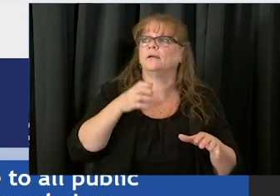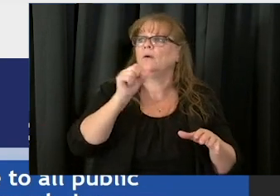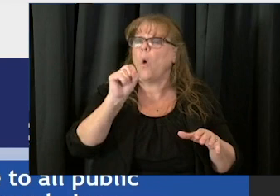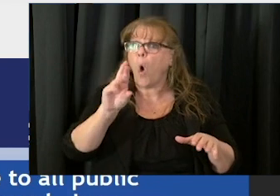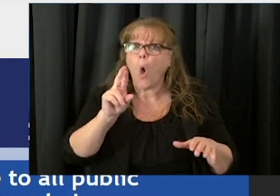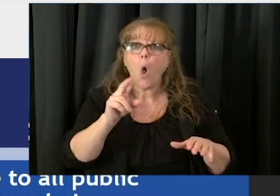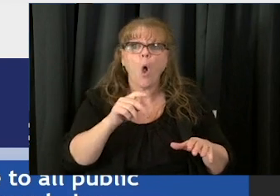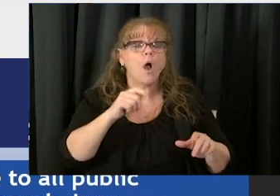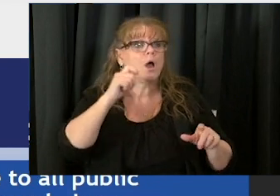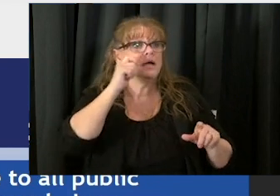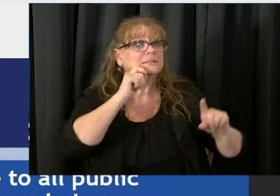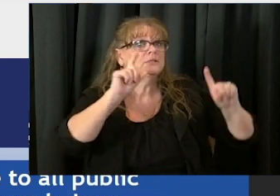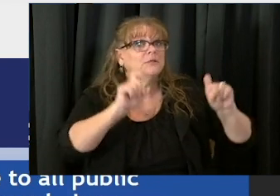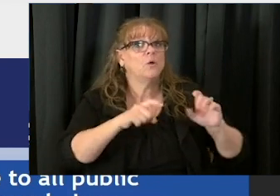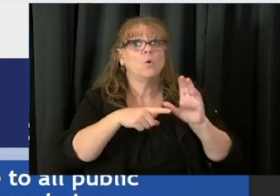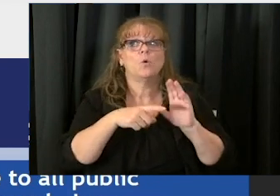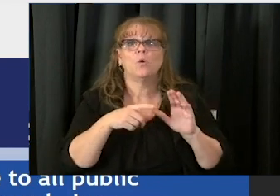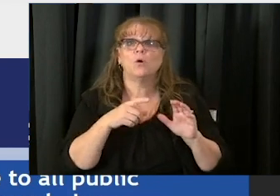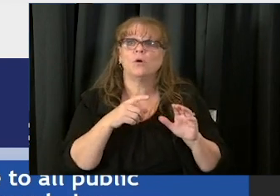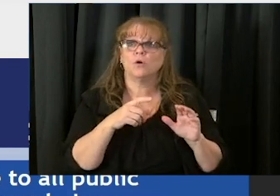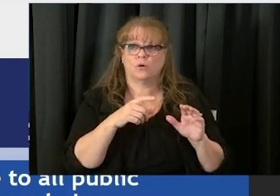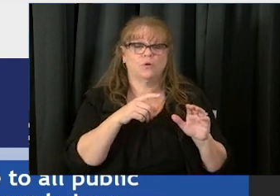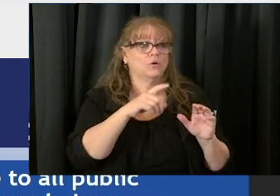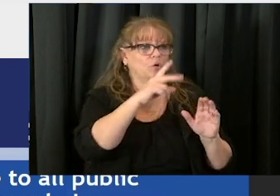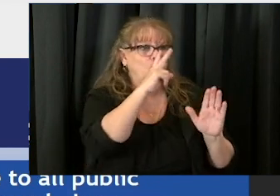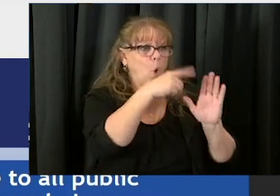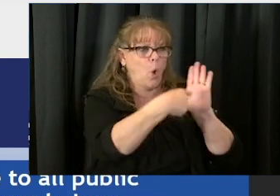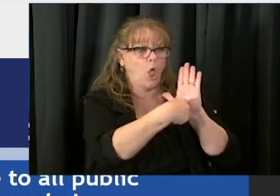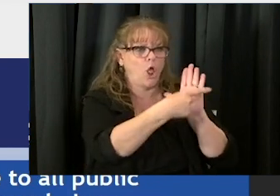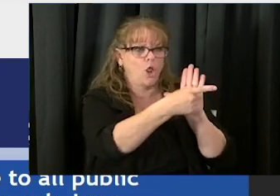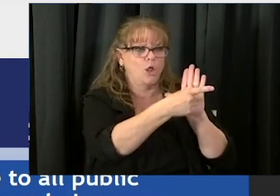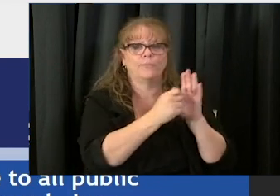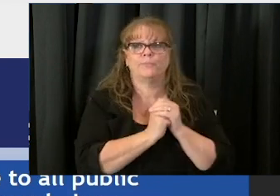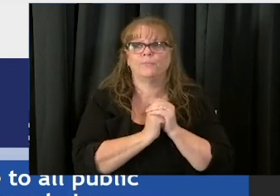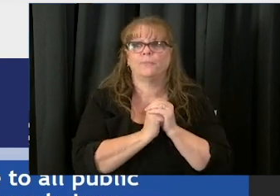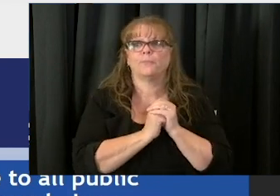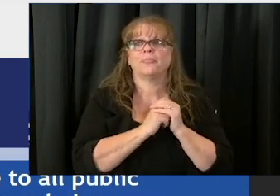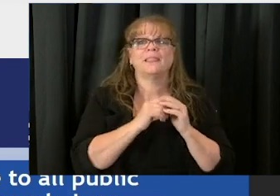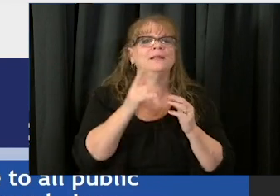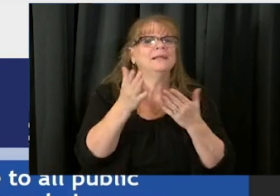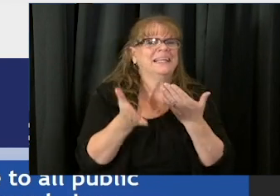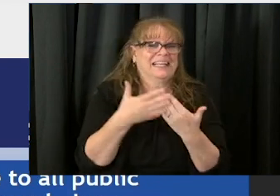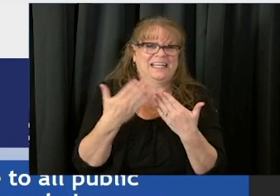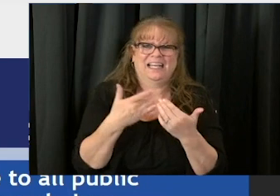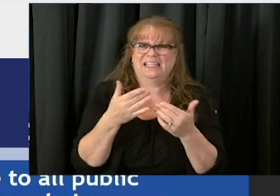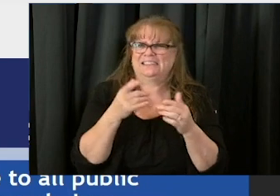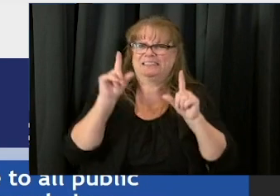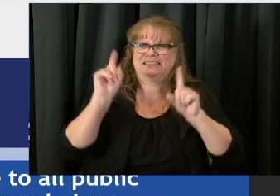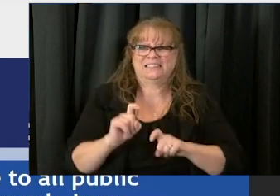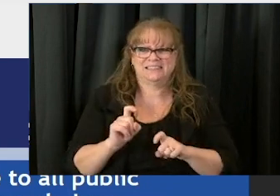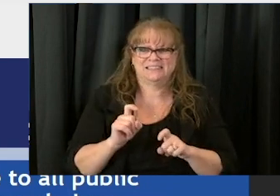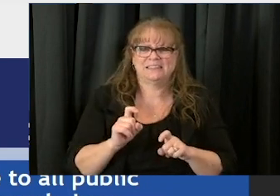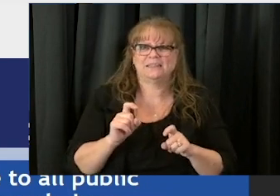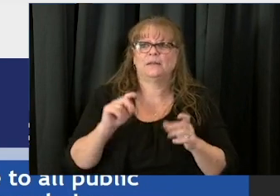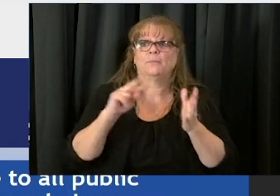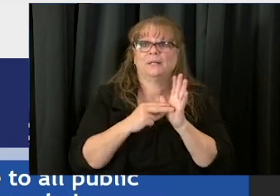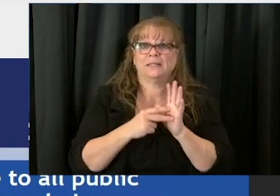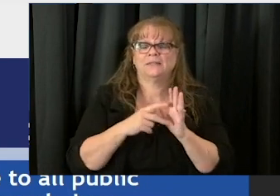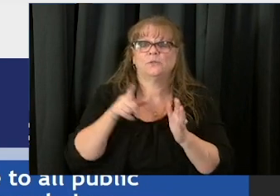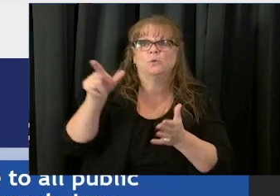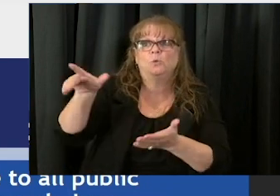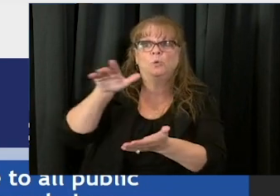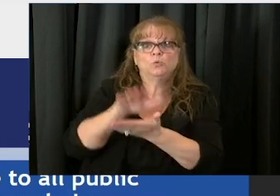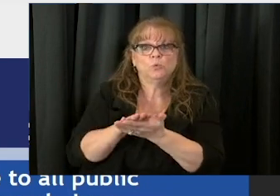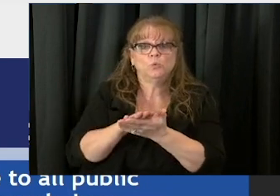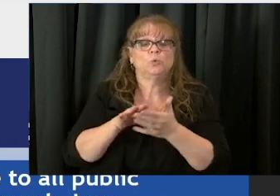use. School districts or private schools will order the tests. Then they're shipped directly to the homes of students and staff. They can also be